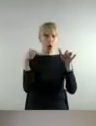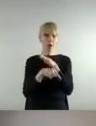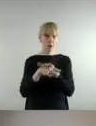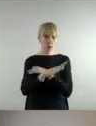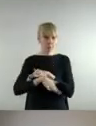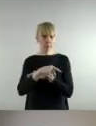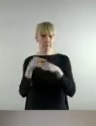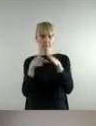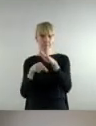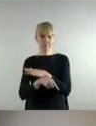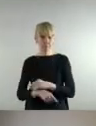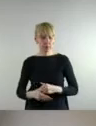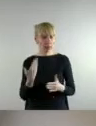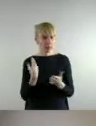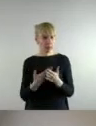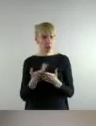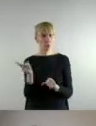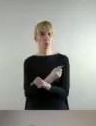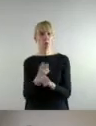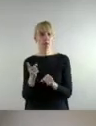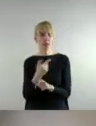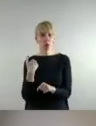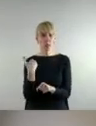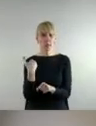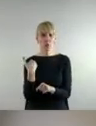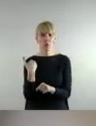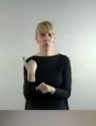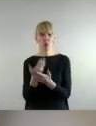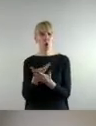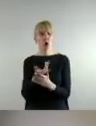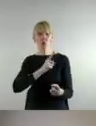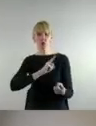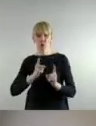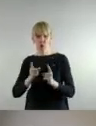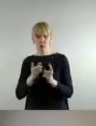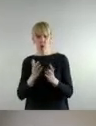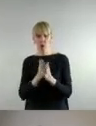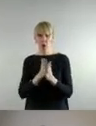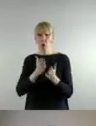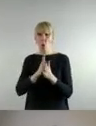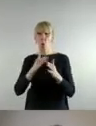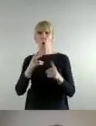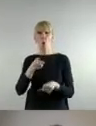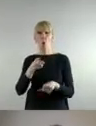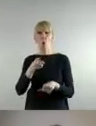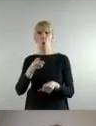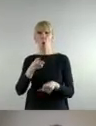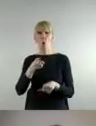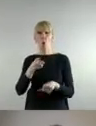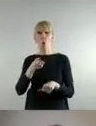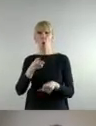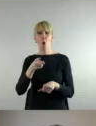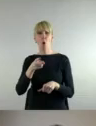of the risk of quick-laid landslides. And our risk analysis worst case